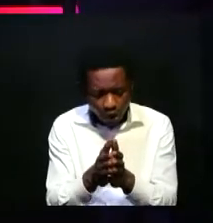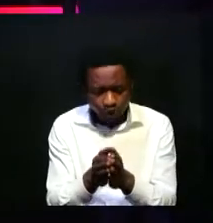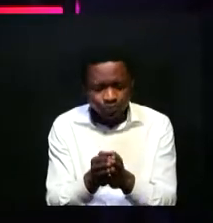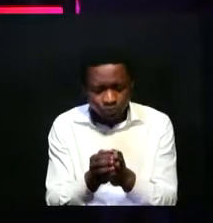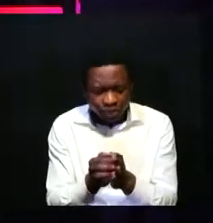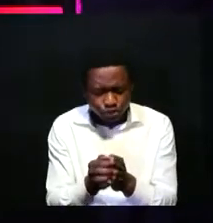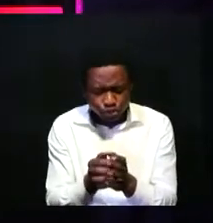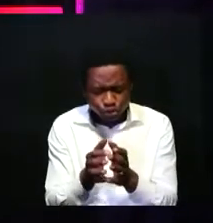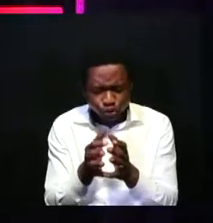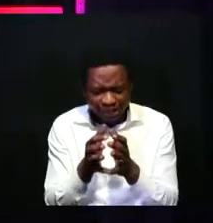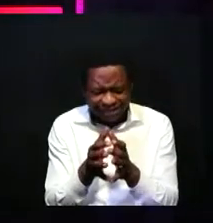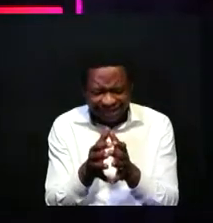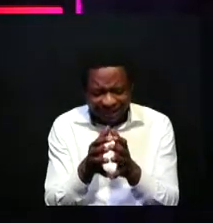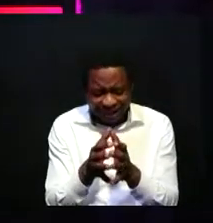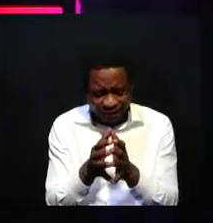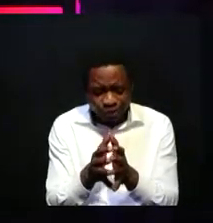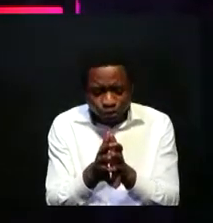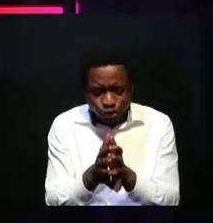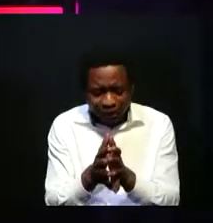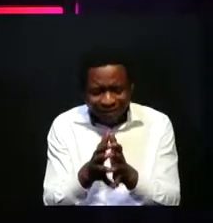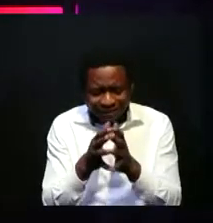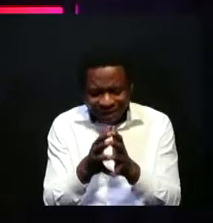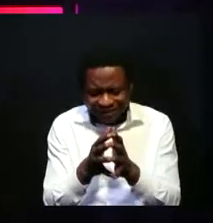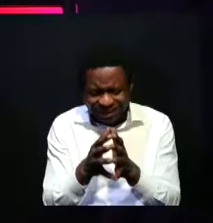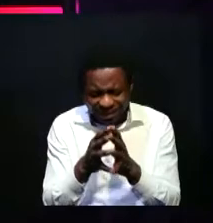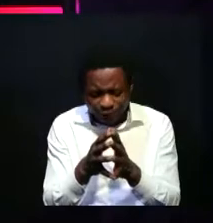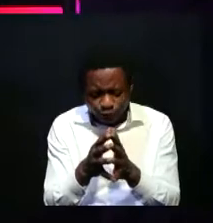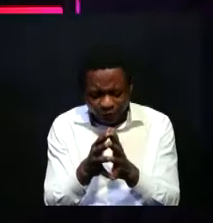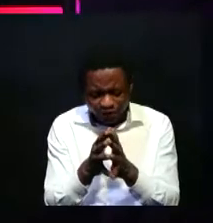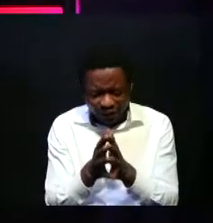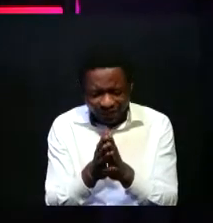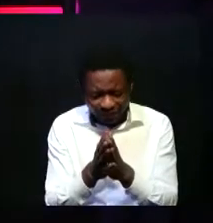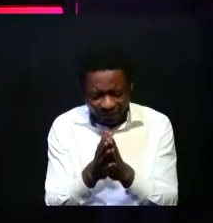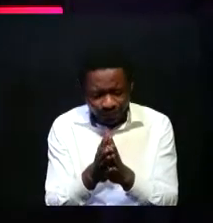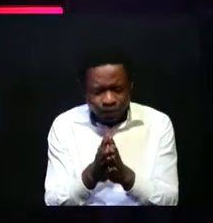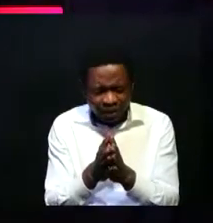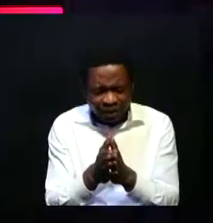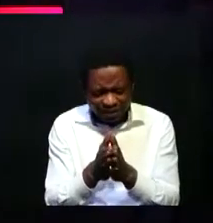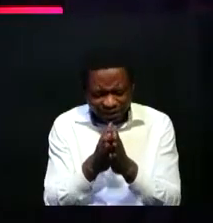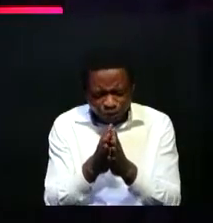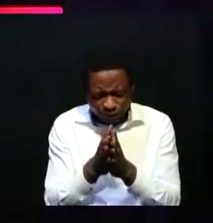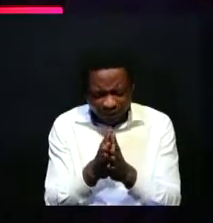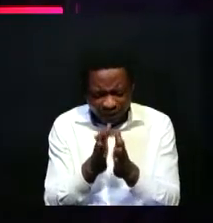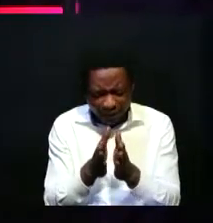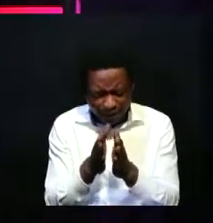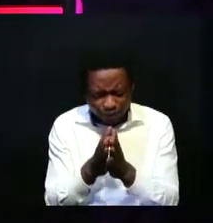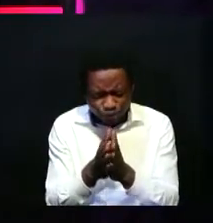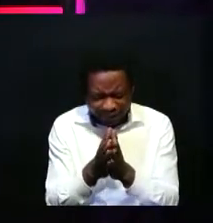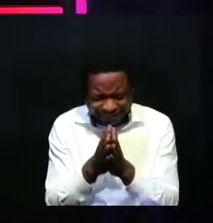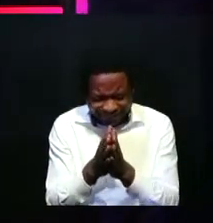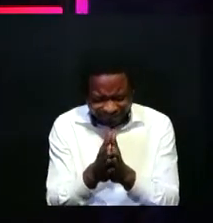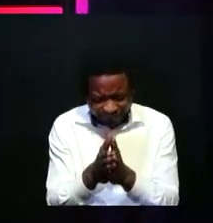God that have been broken apart, O God. We intercede for marriages, O God. We intercede